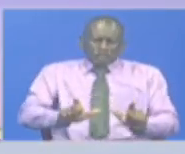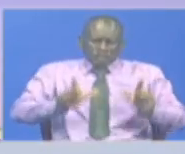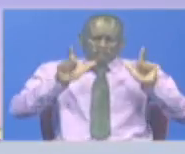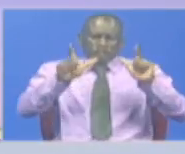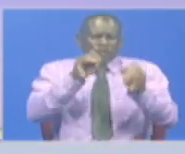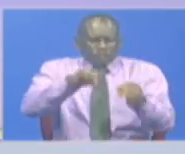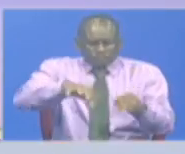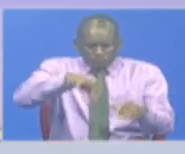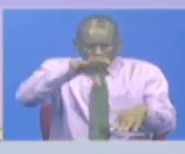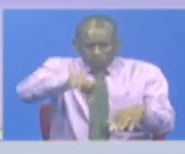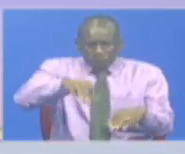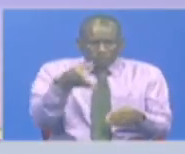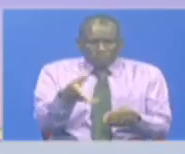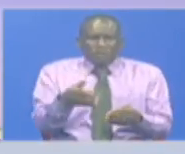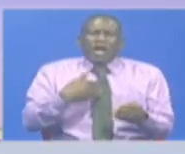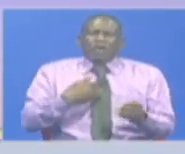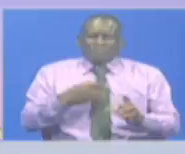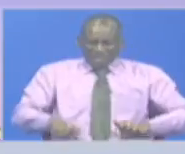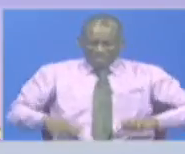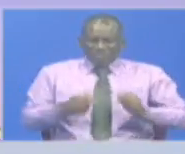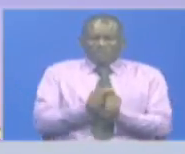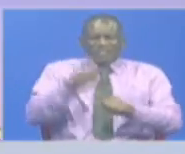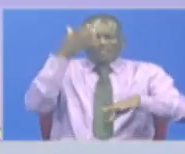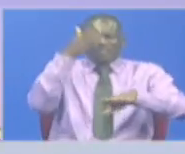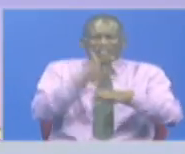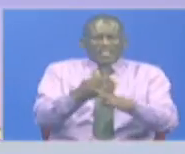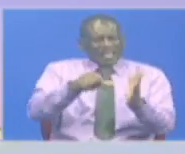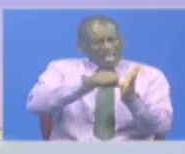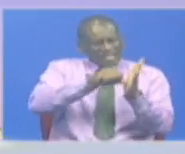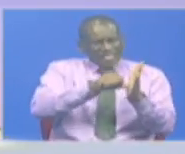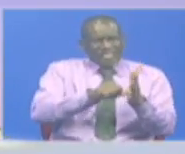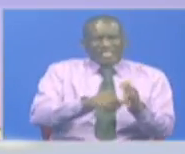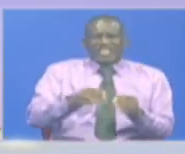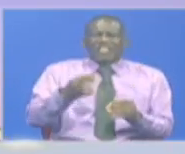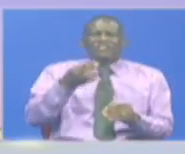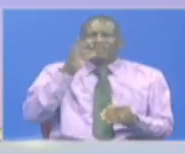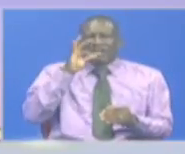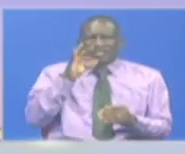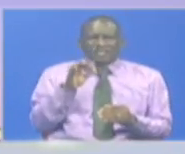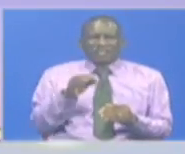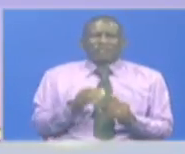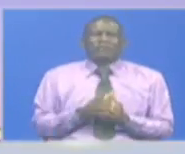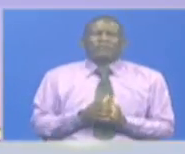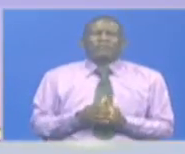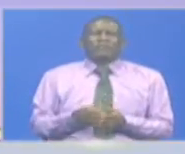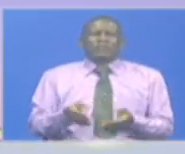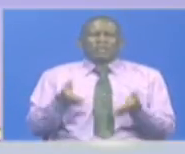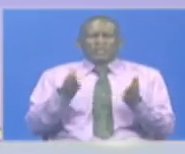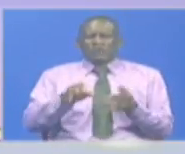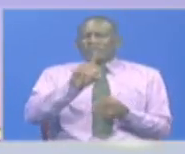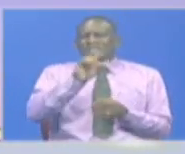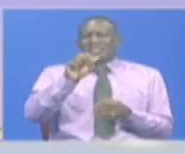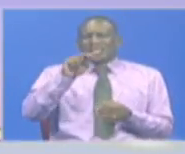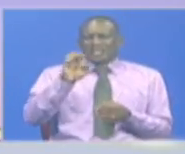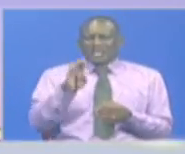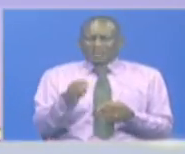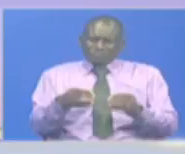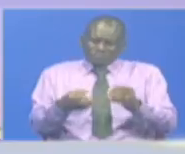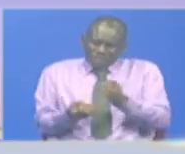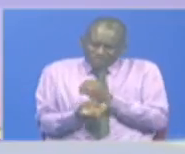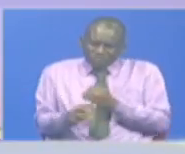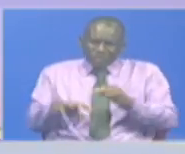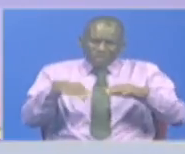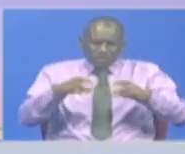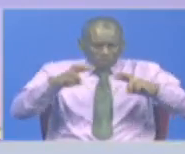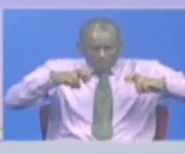identity in a French capital suburb, according to the French Justice Ministry. Zainab Ismail retraces the